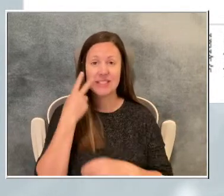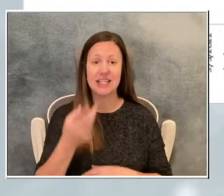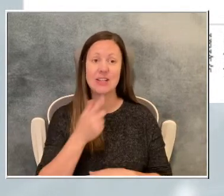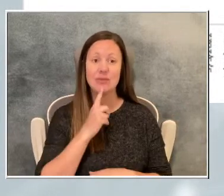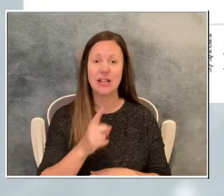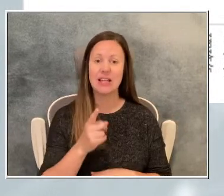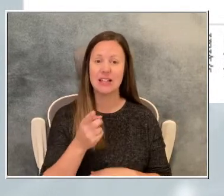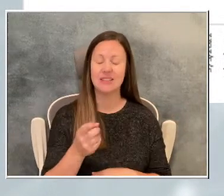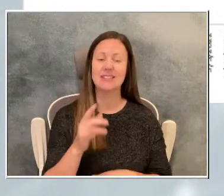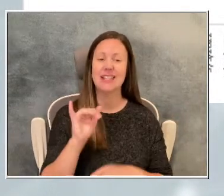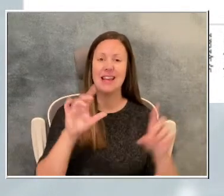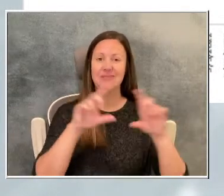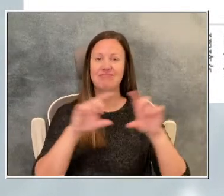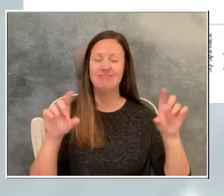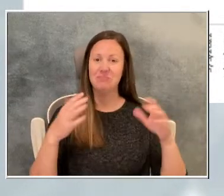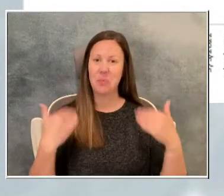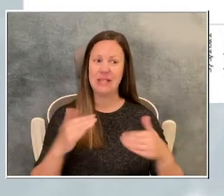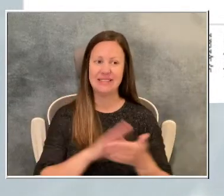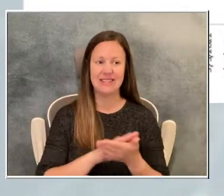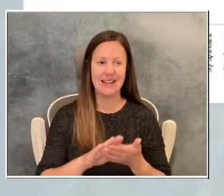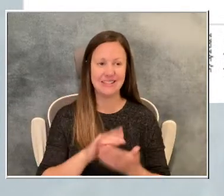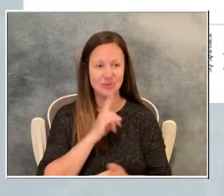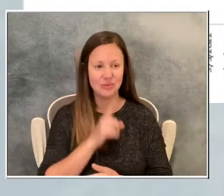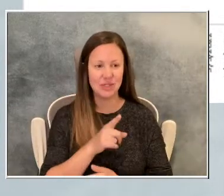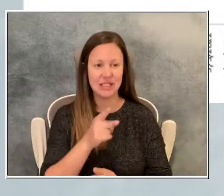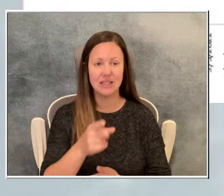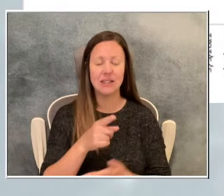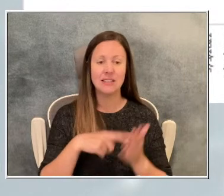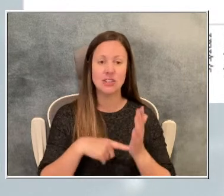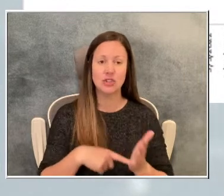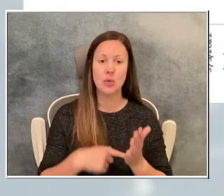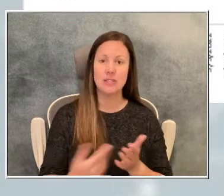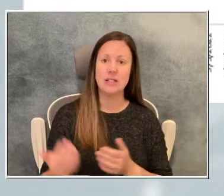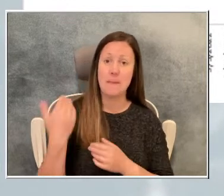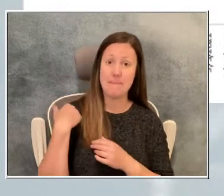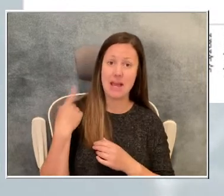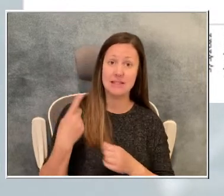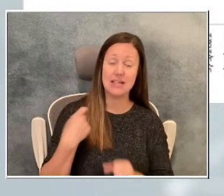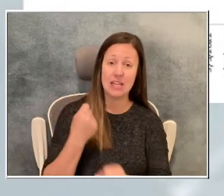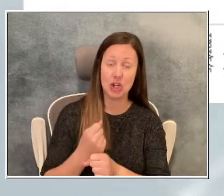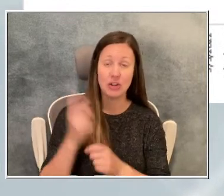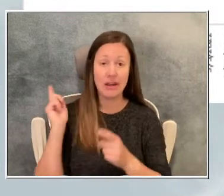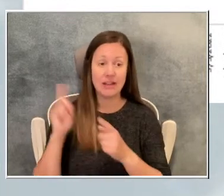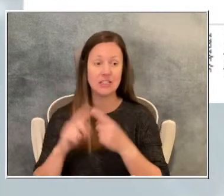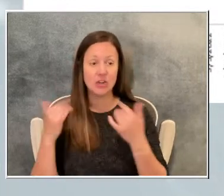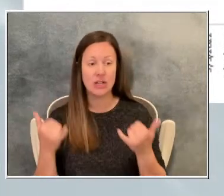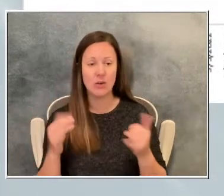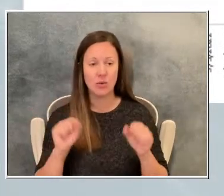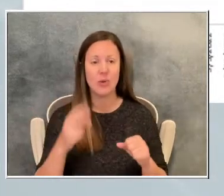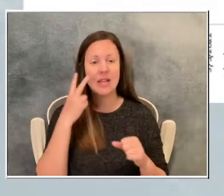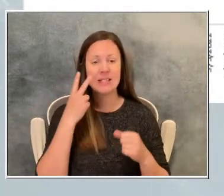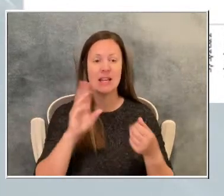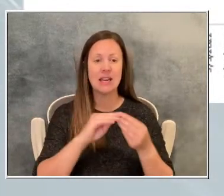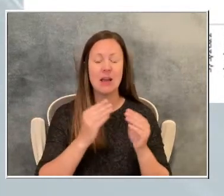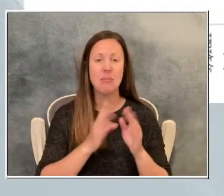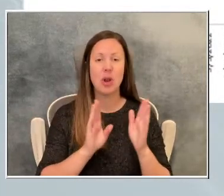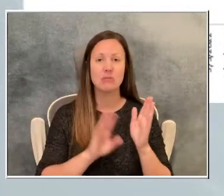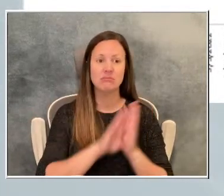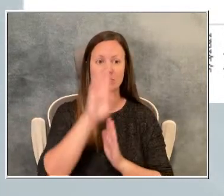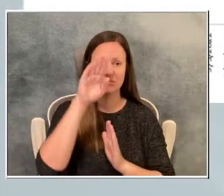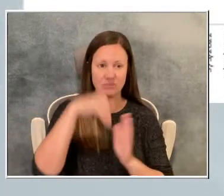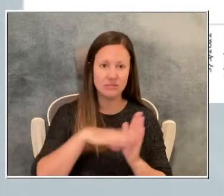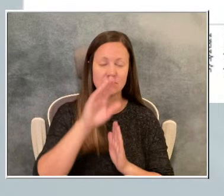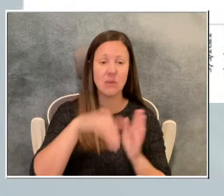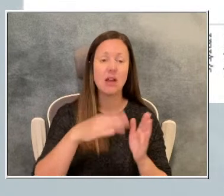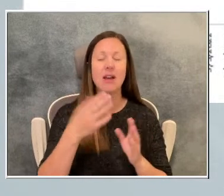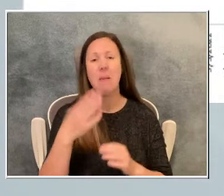which is really nice, and it just shows where we were in the past year. And you can see those numbers, those lines, the large blue line